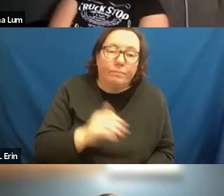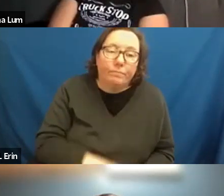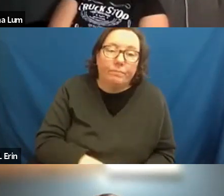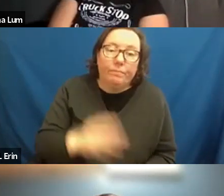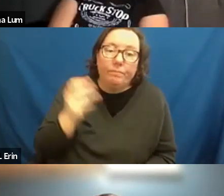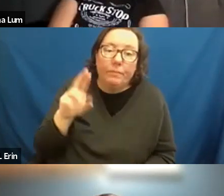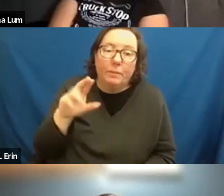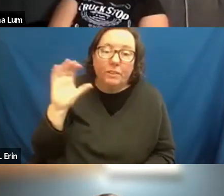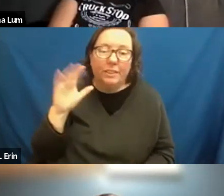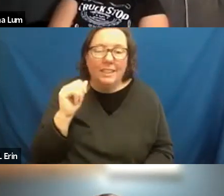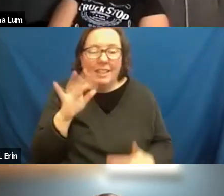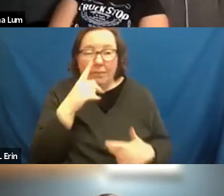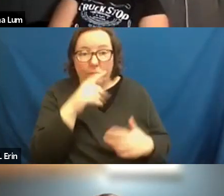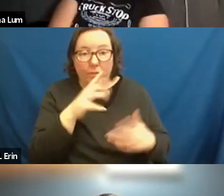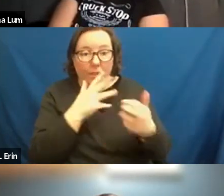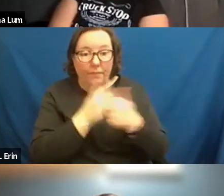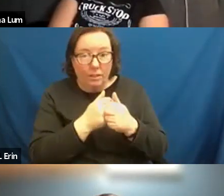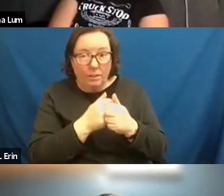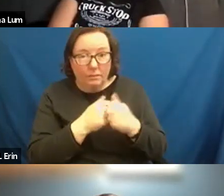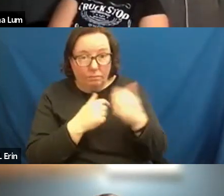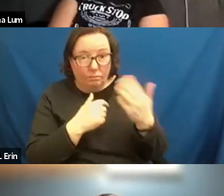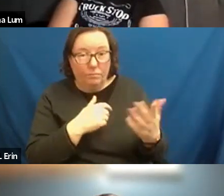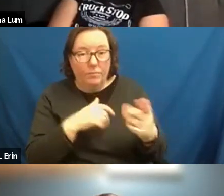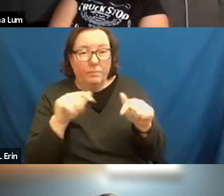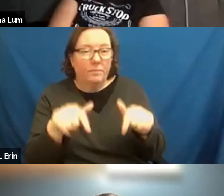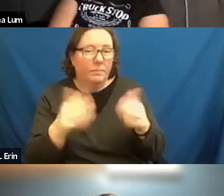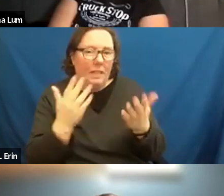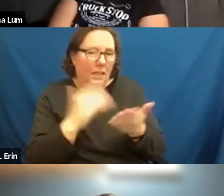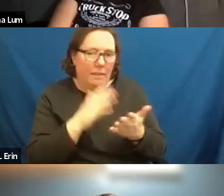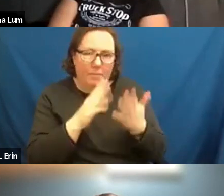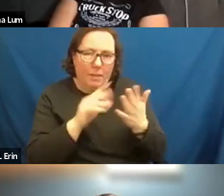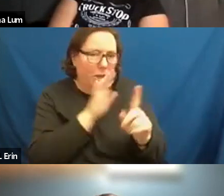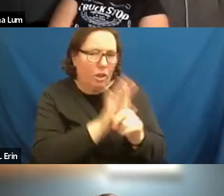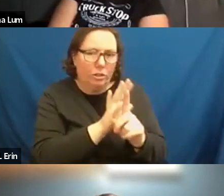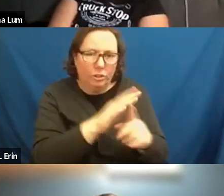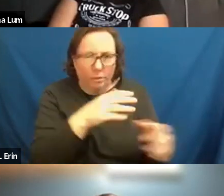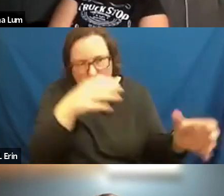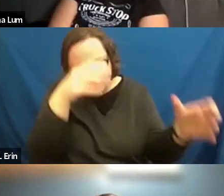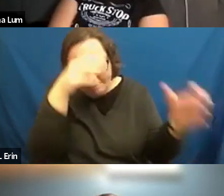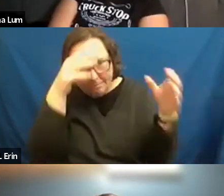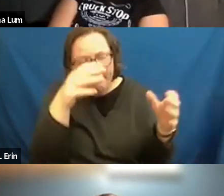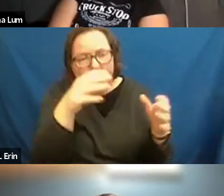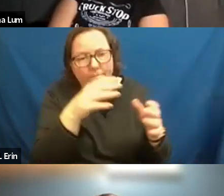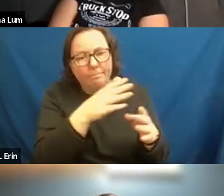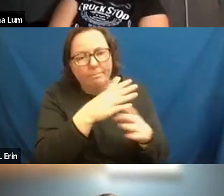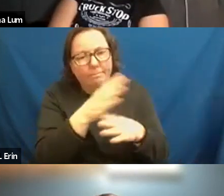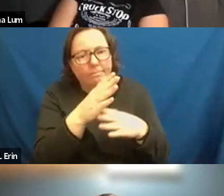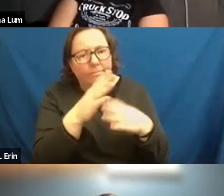If I may, with a follow-up, and this again may not be something that